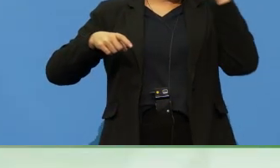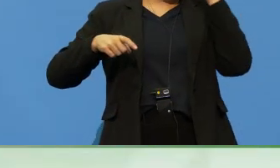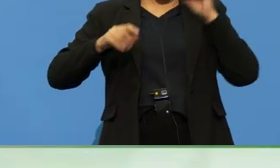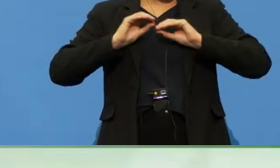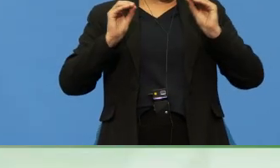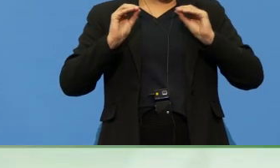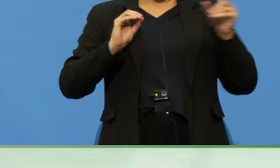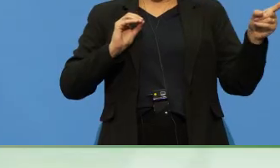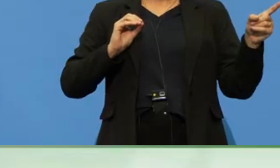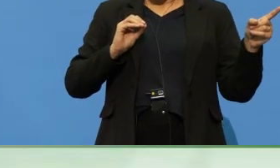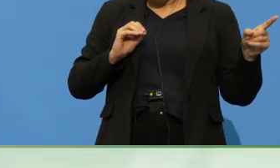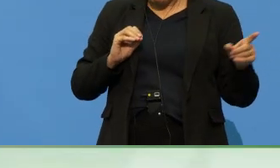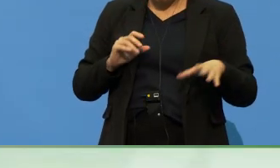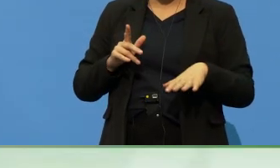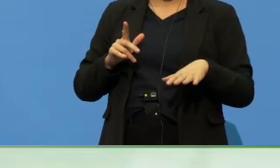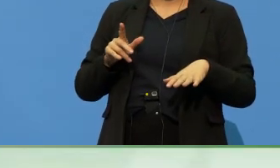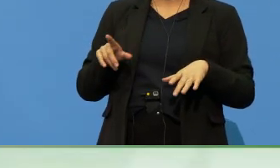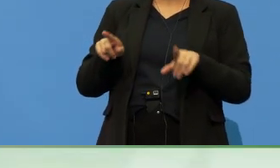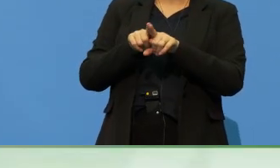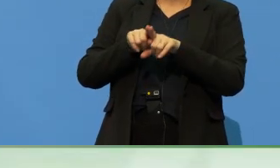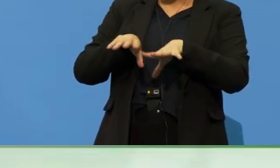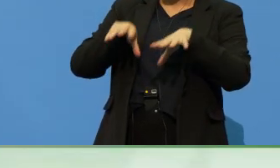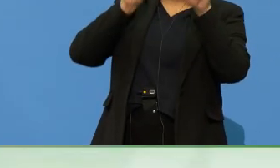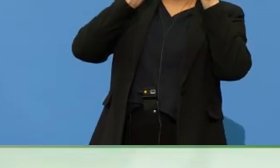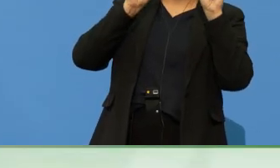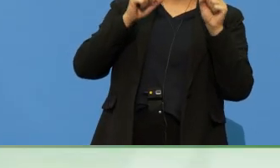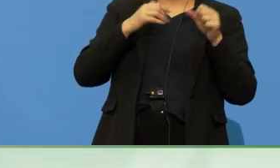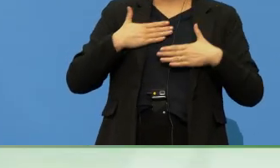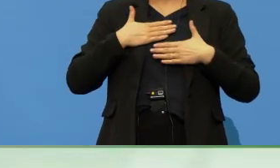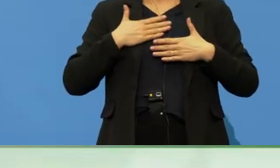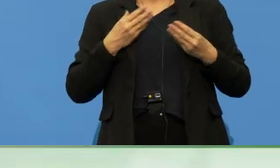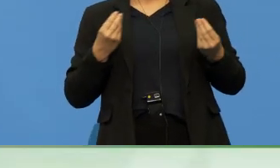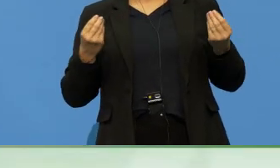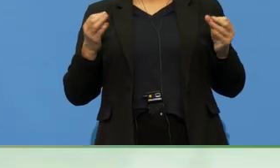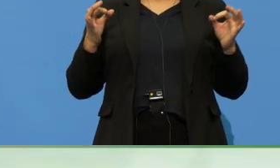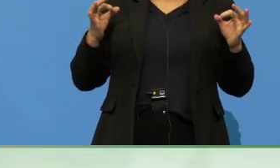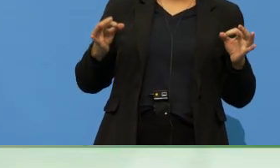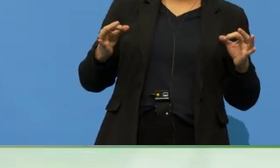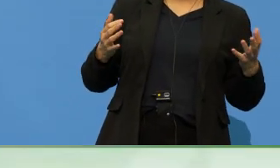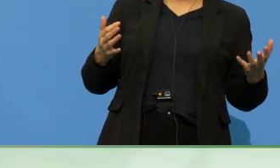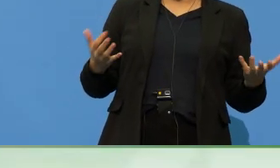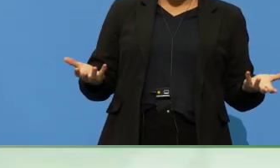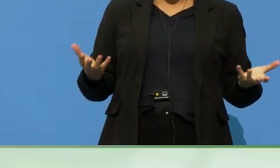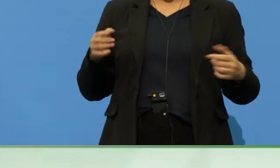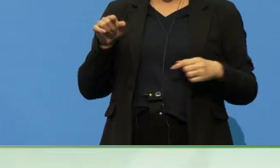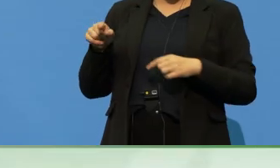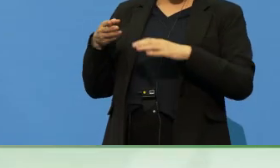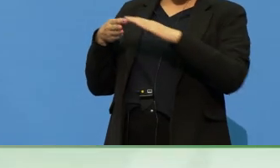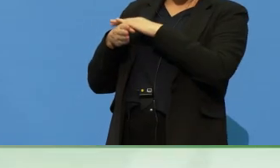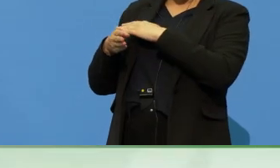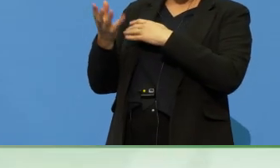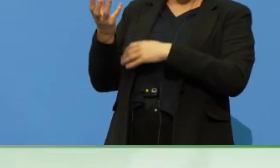accessible for you. So we thought that it was better to think global for access